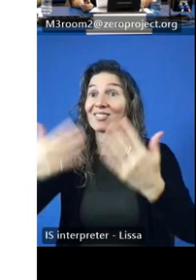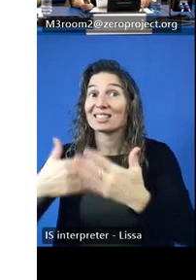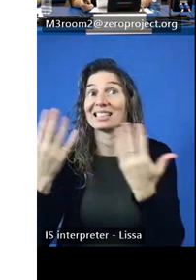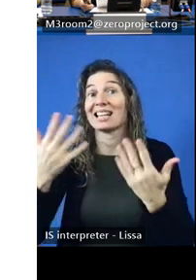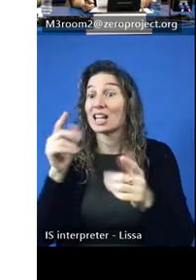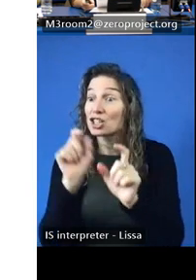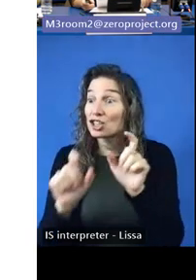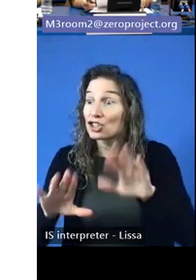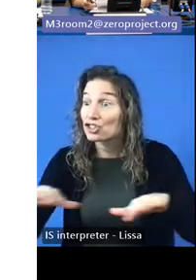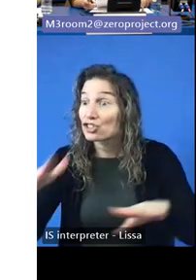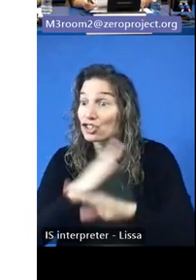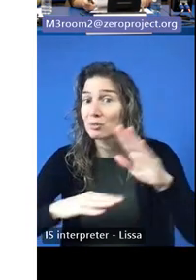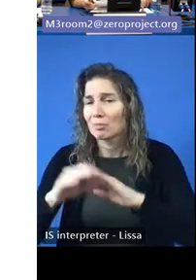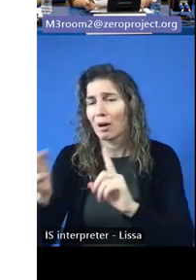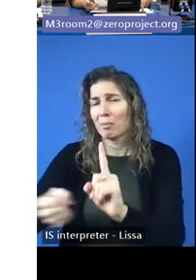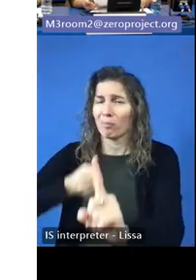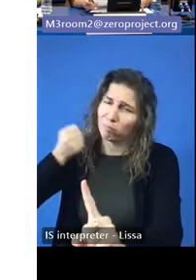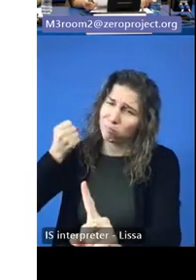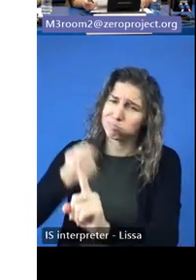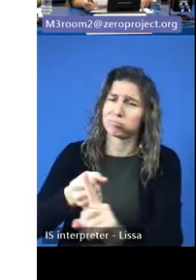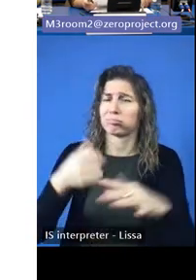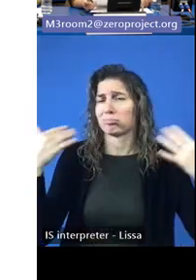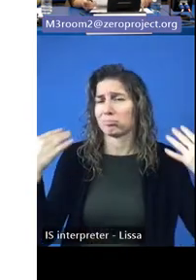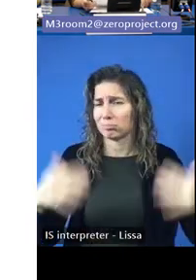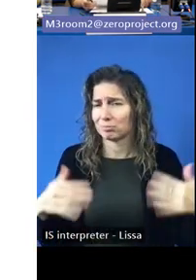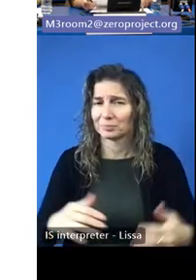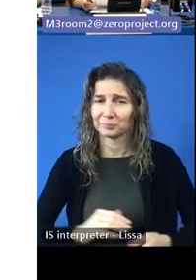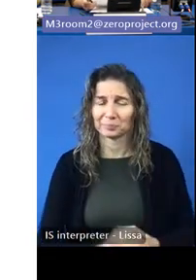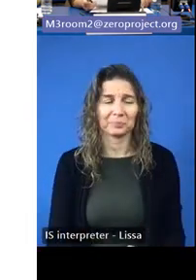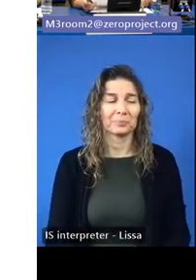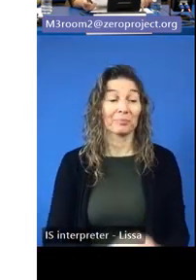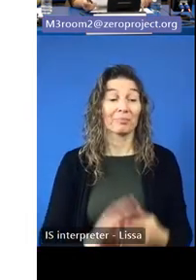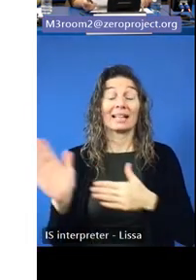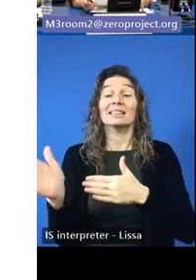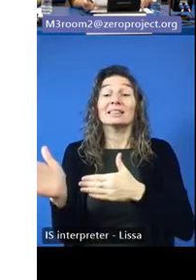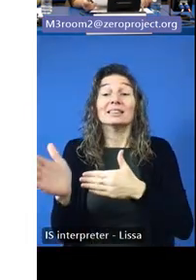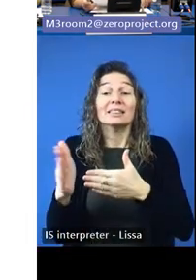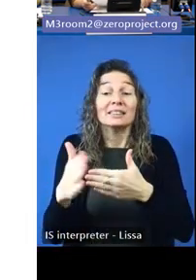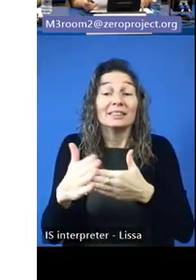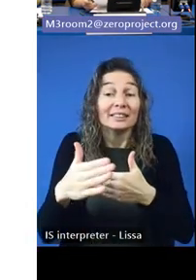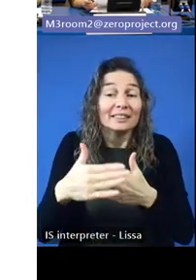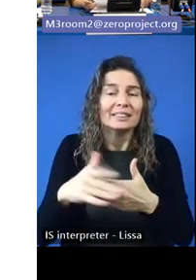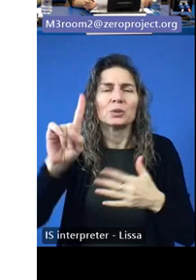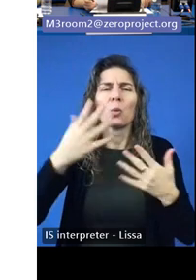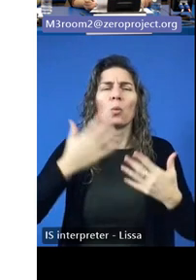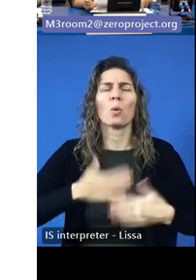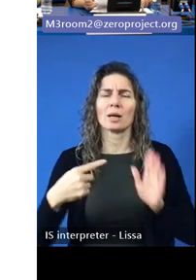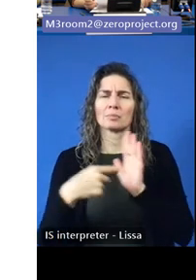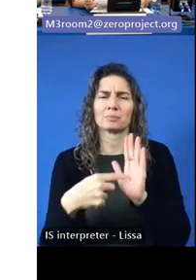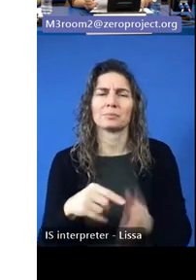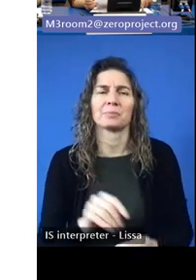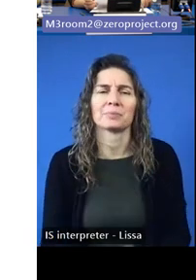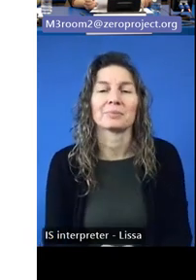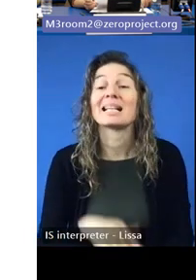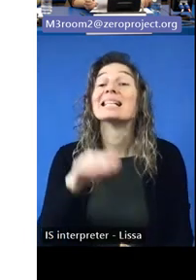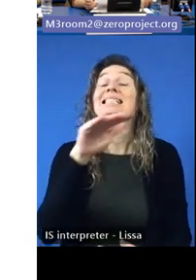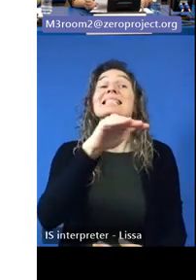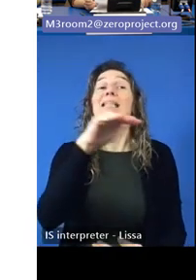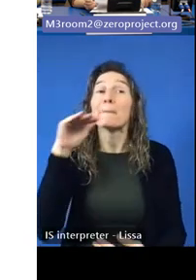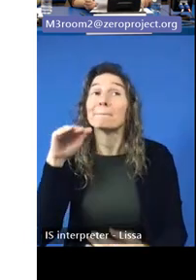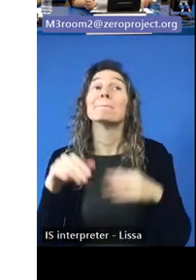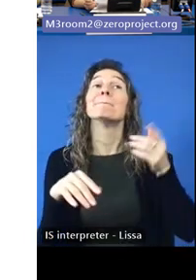Before I wrap up, let me just give you a few brief examples of our work. In Zambia, we're working with local partners to